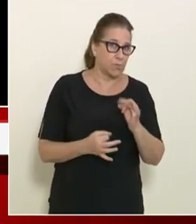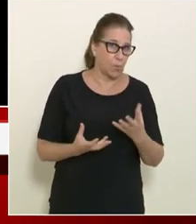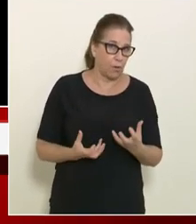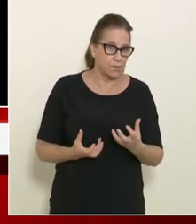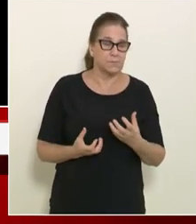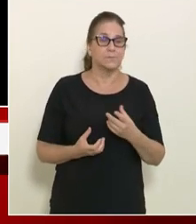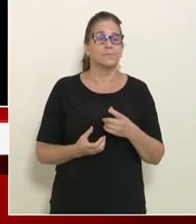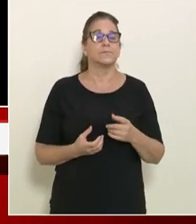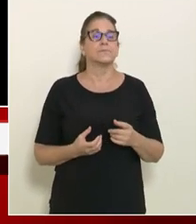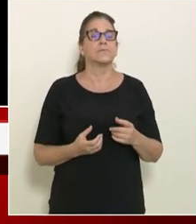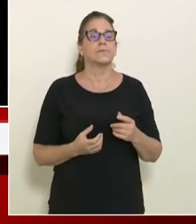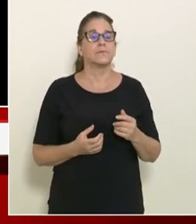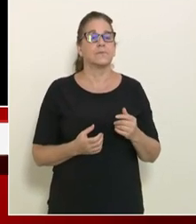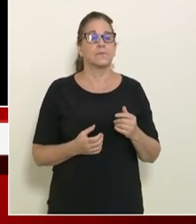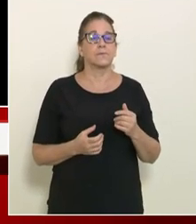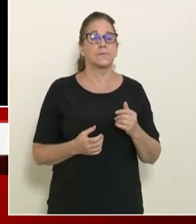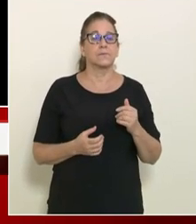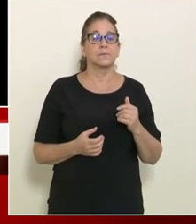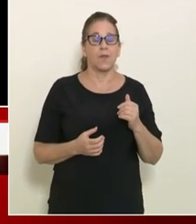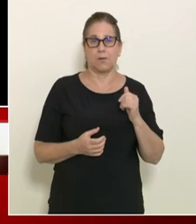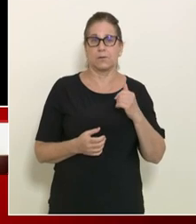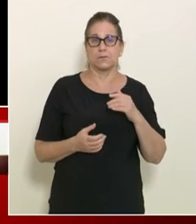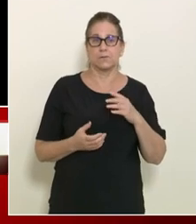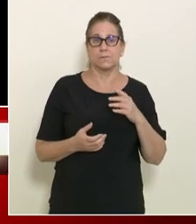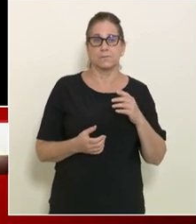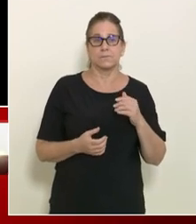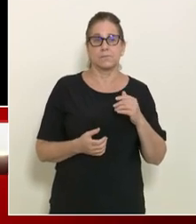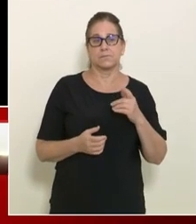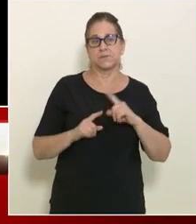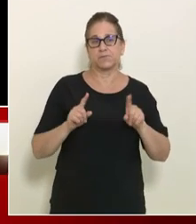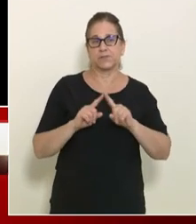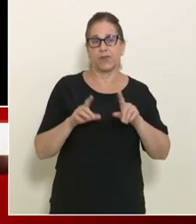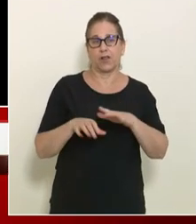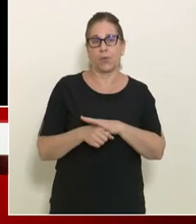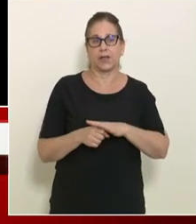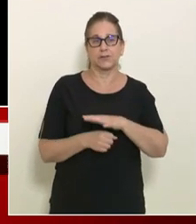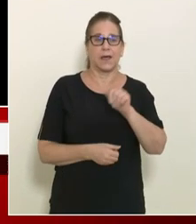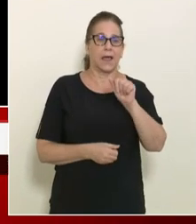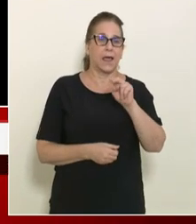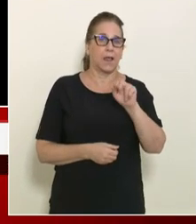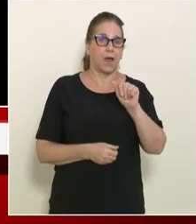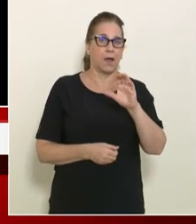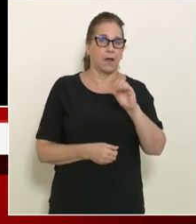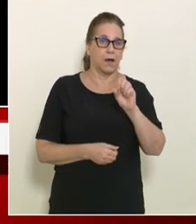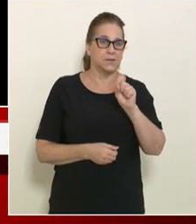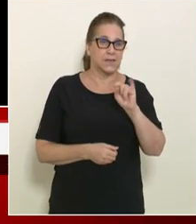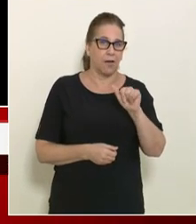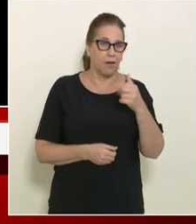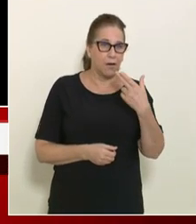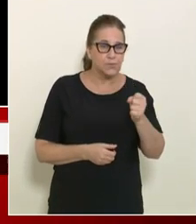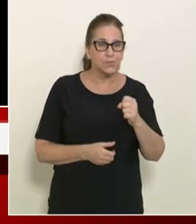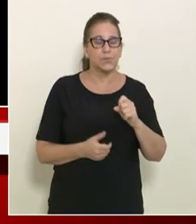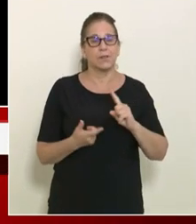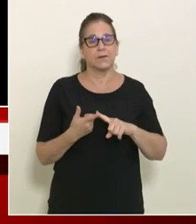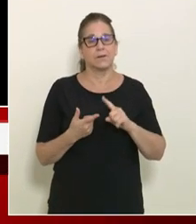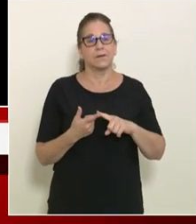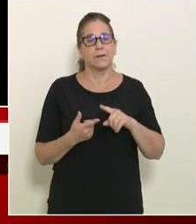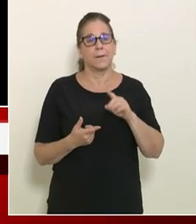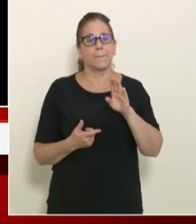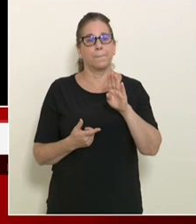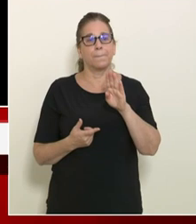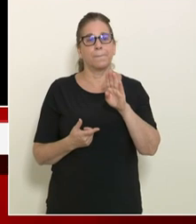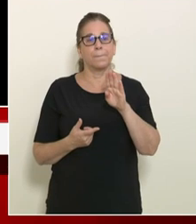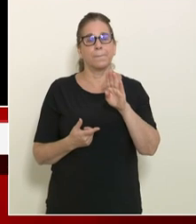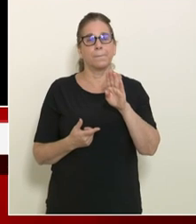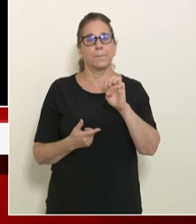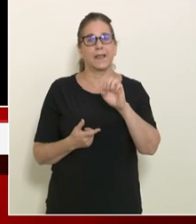these locations: Anacostia High School, Ballou High School, Cardozo Education Campus, right here at Coolidge